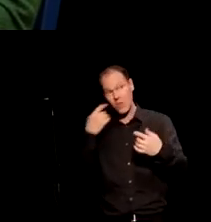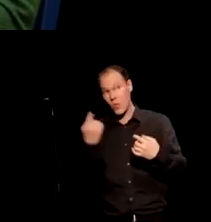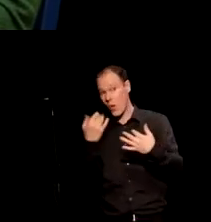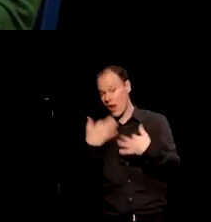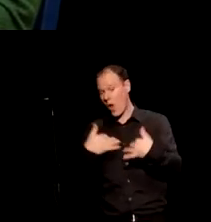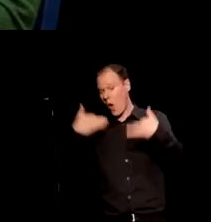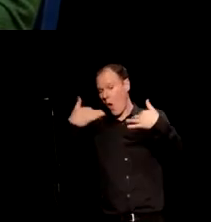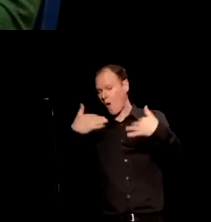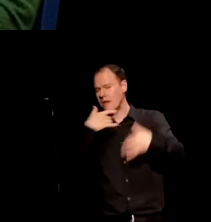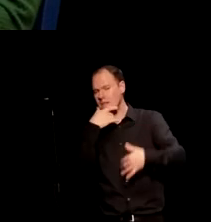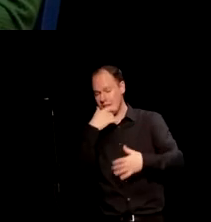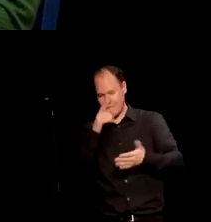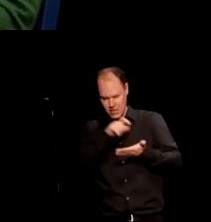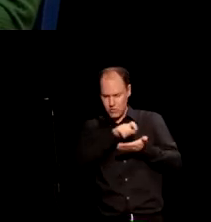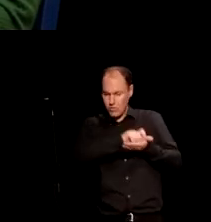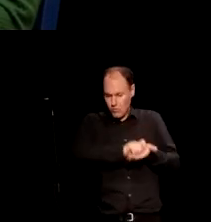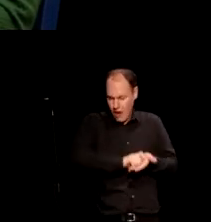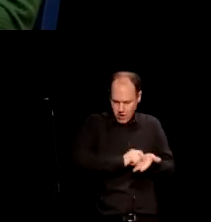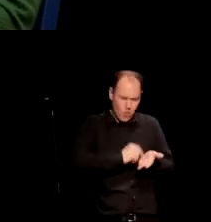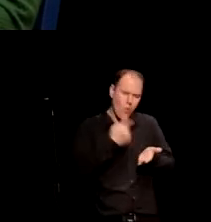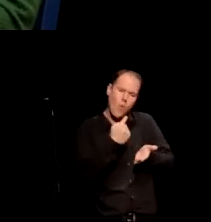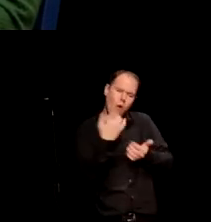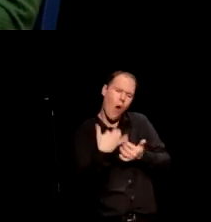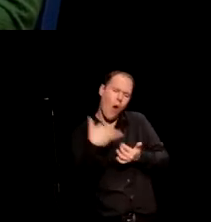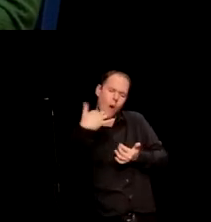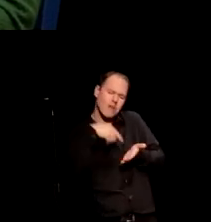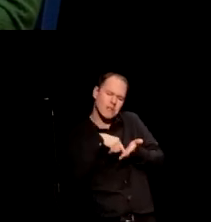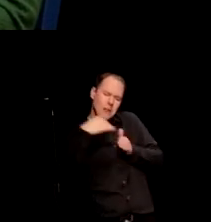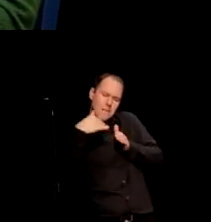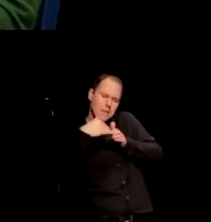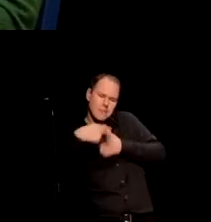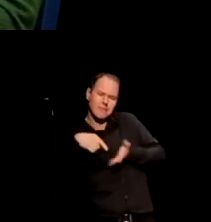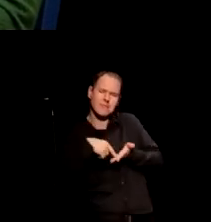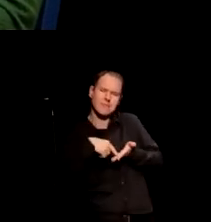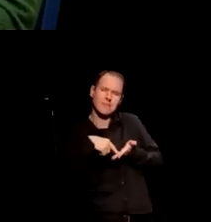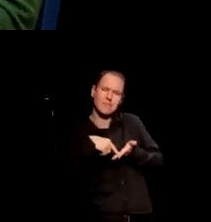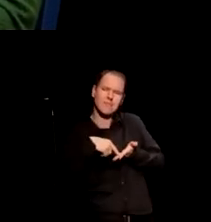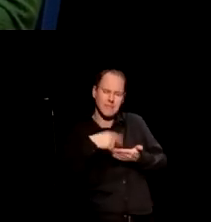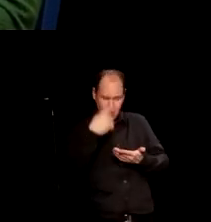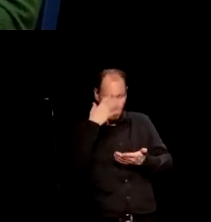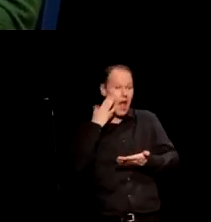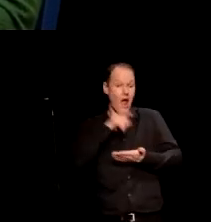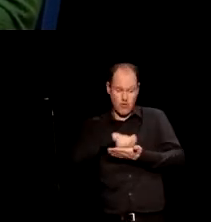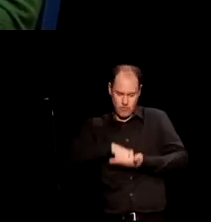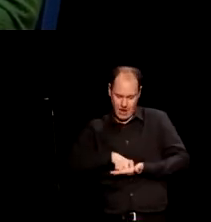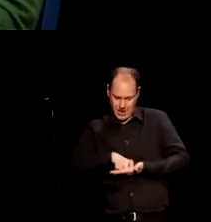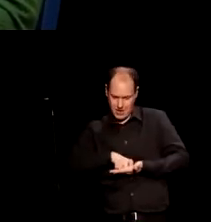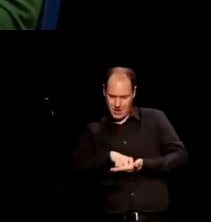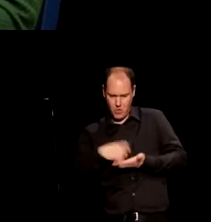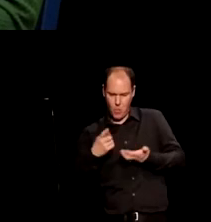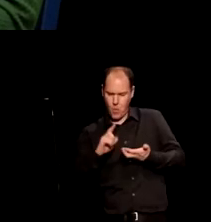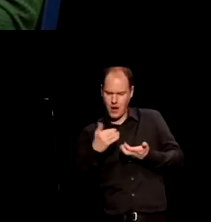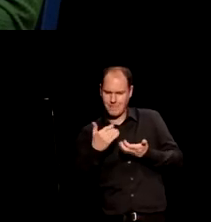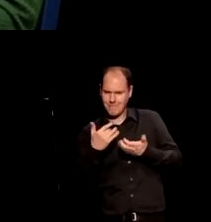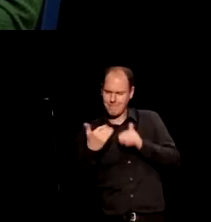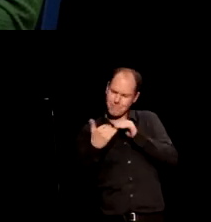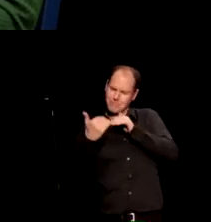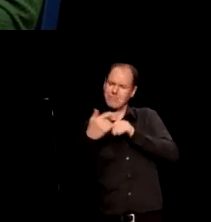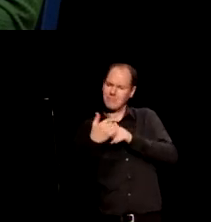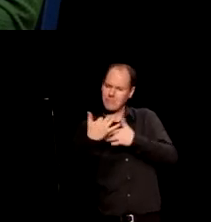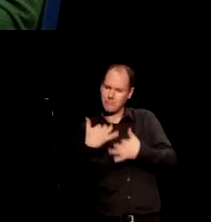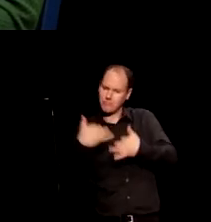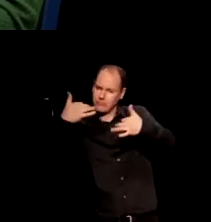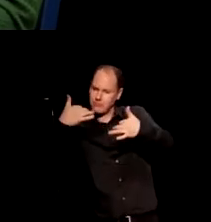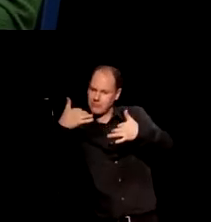Mm-hmm. Who are you writing for? What are you censoring already about yourself? And how can you be fully free? And I think there's something about